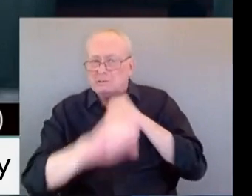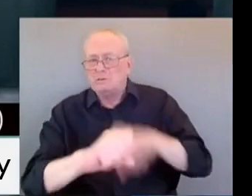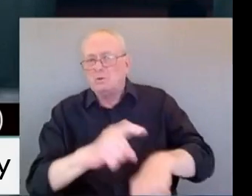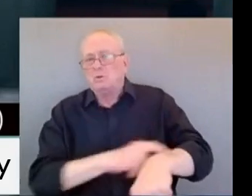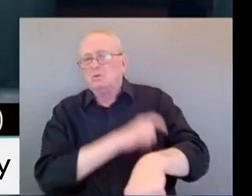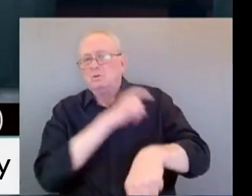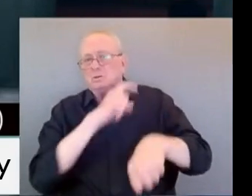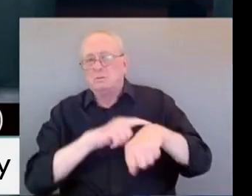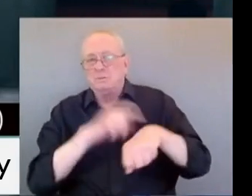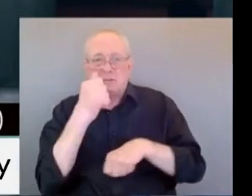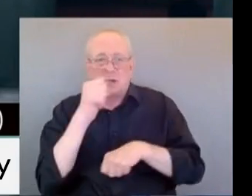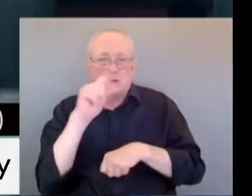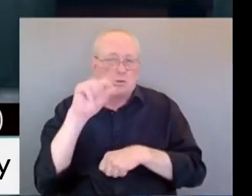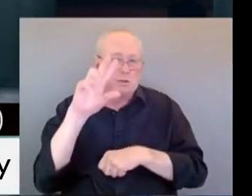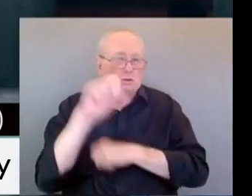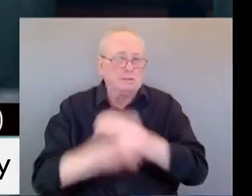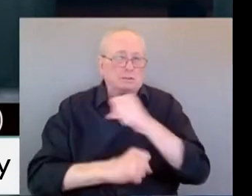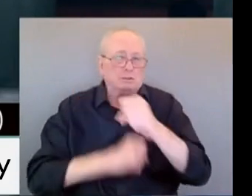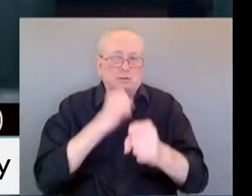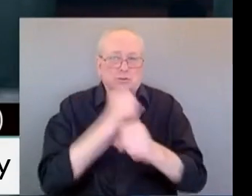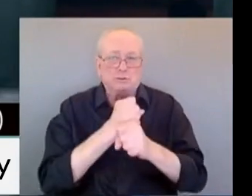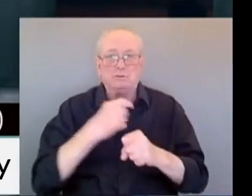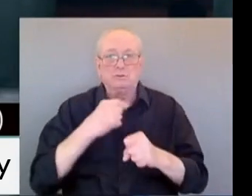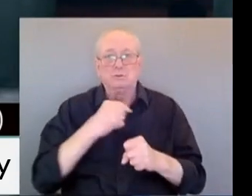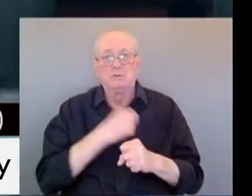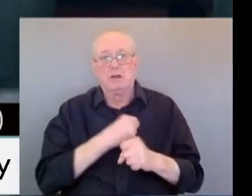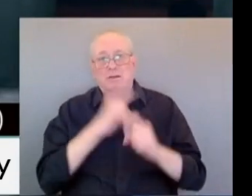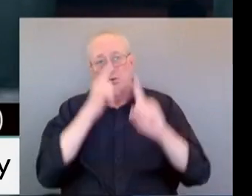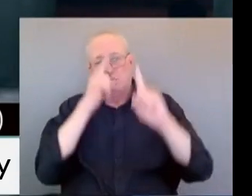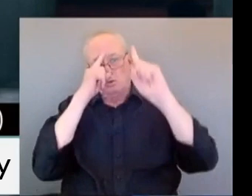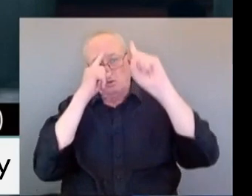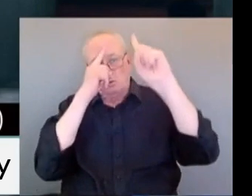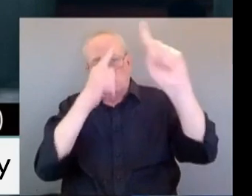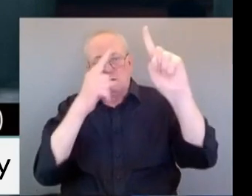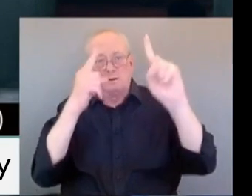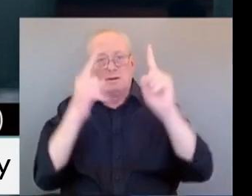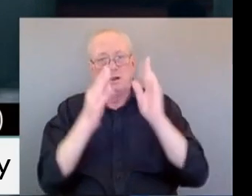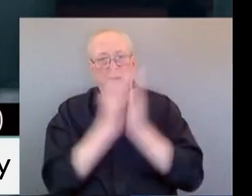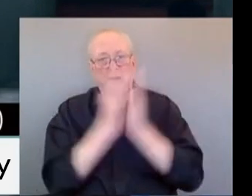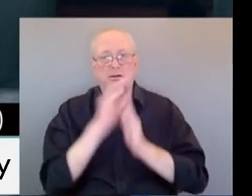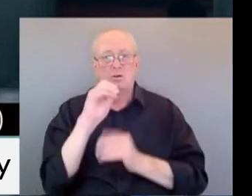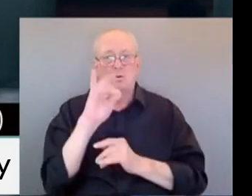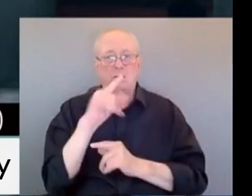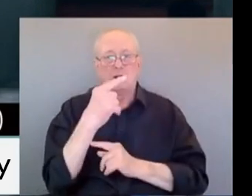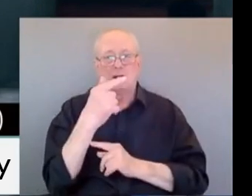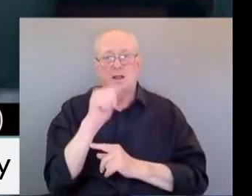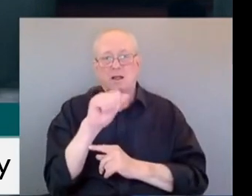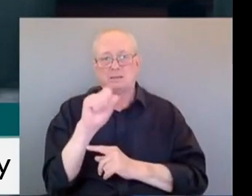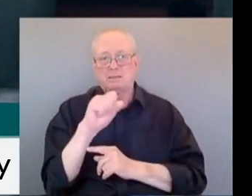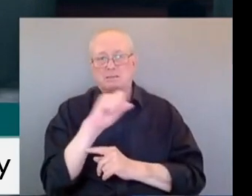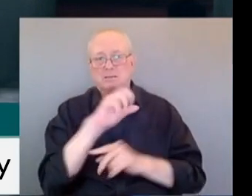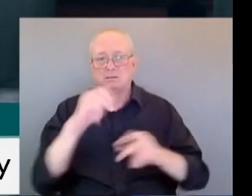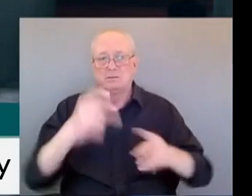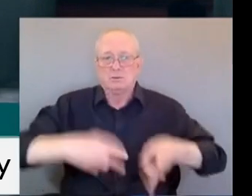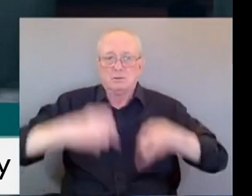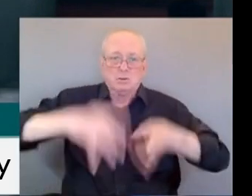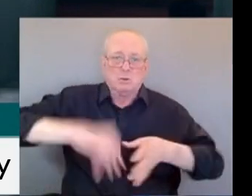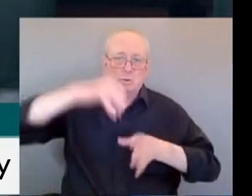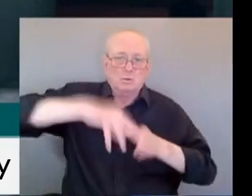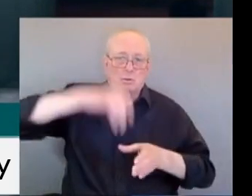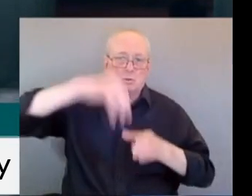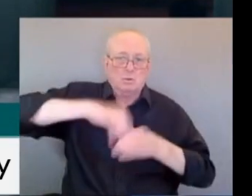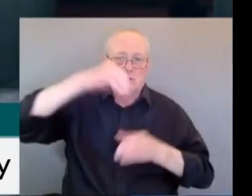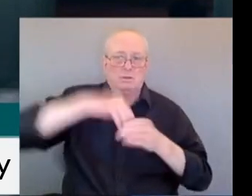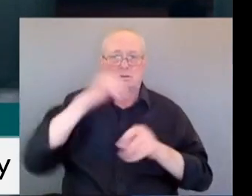have goals to maintain and protect caribou and their habitat, Mr. Speaker. The challenge and the goal of these